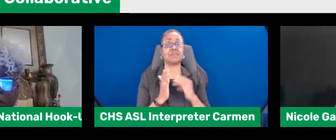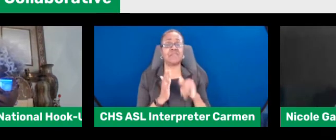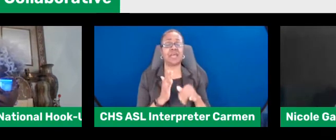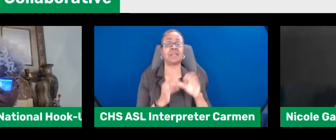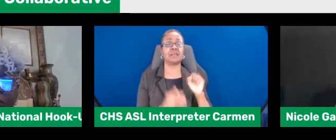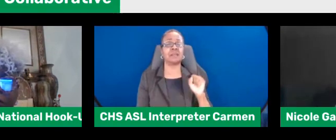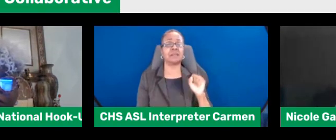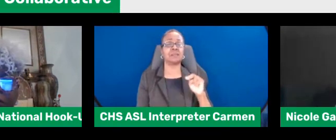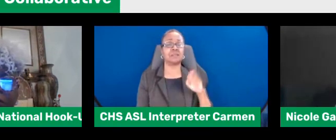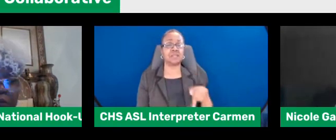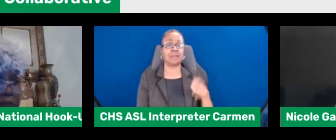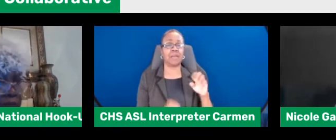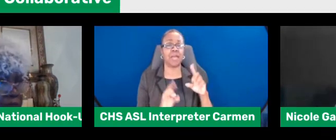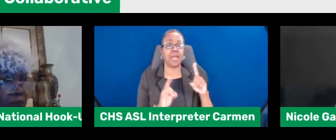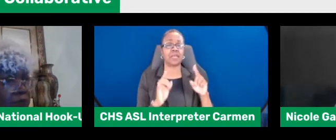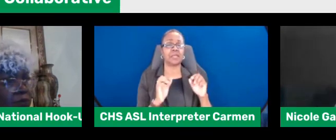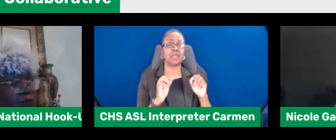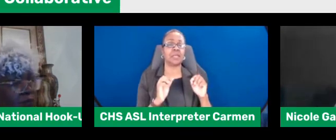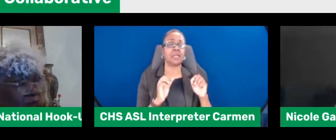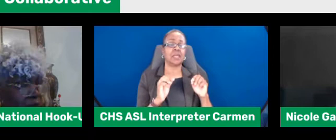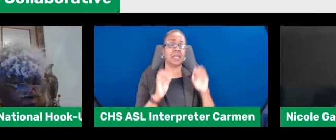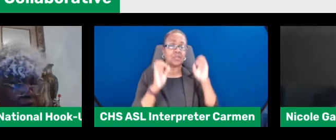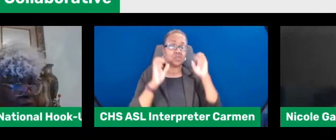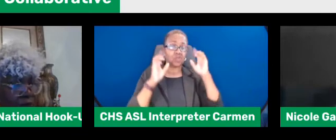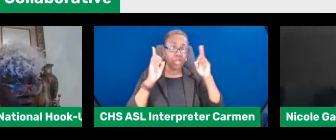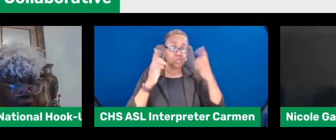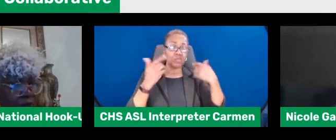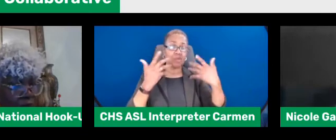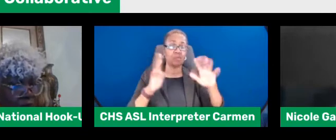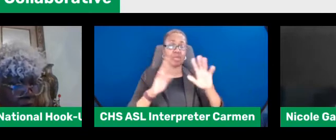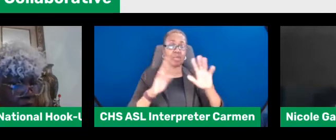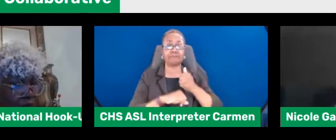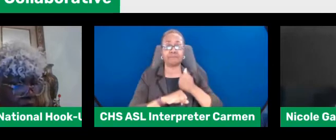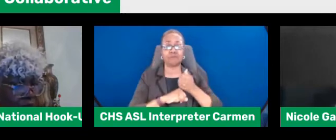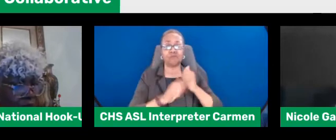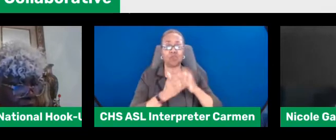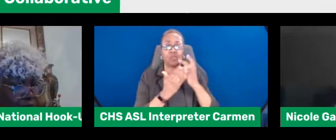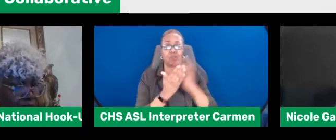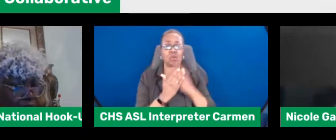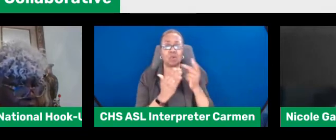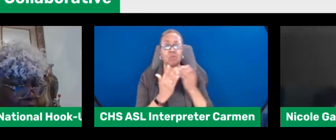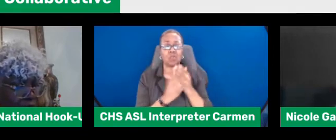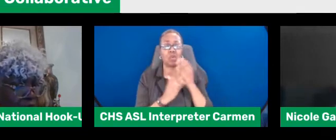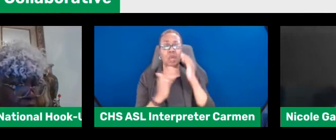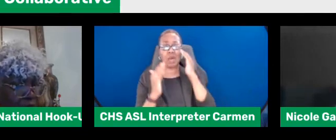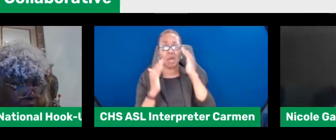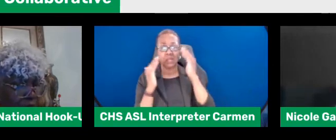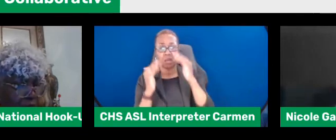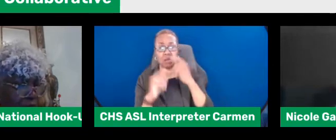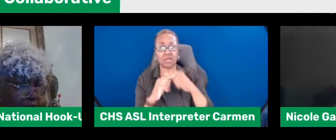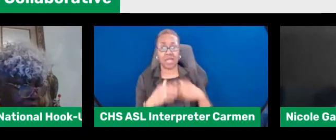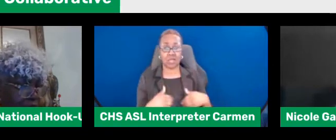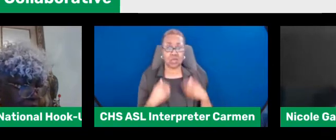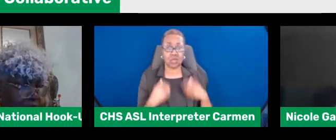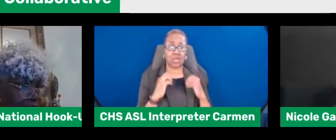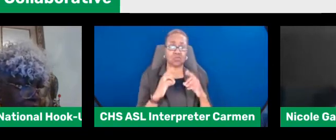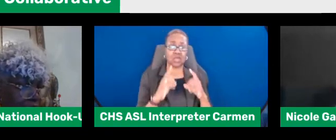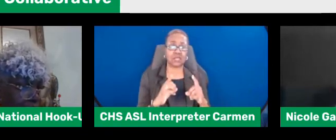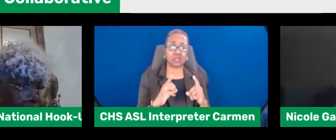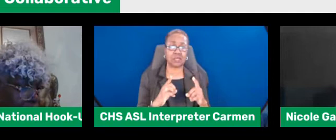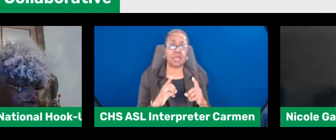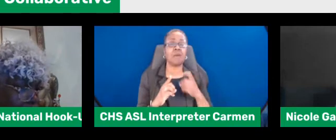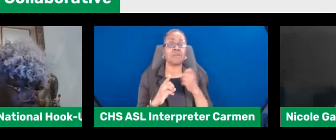Ed education that we specifically have already put together for the program through adult and youth education. And because